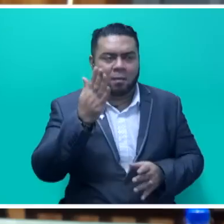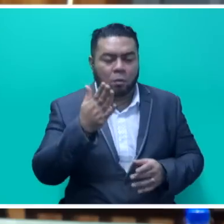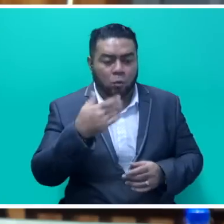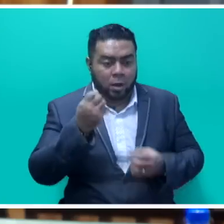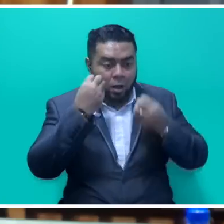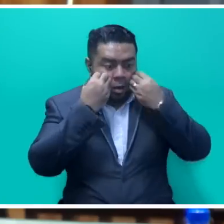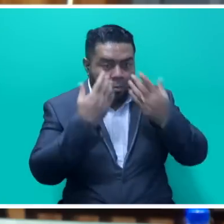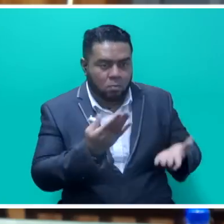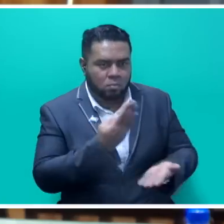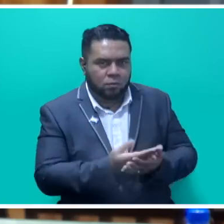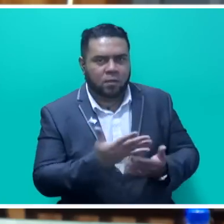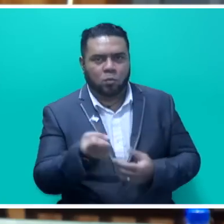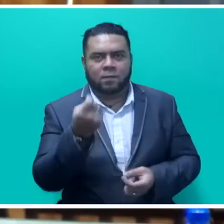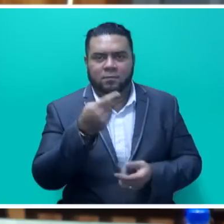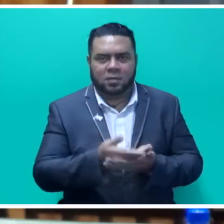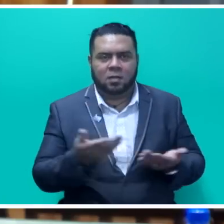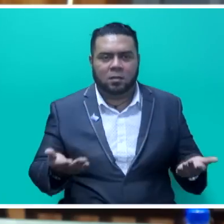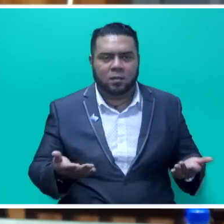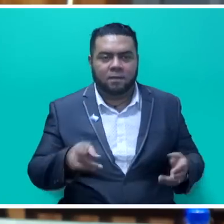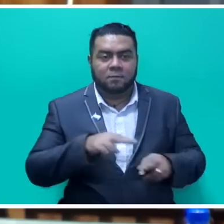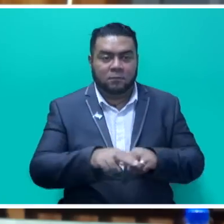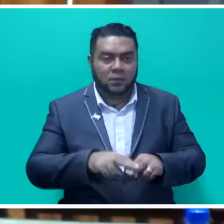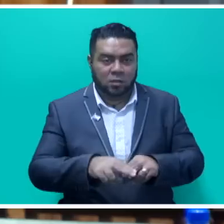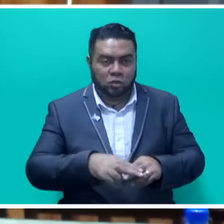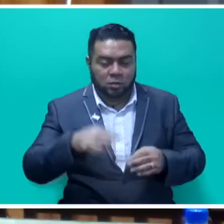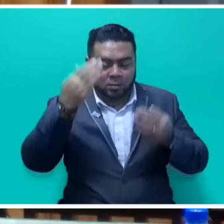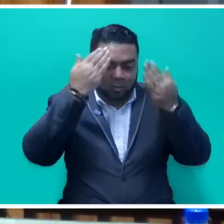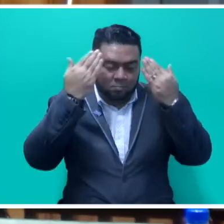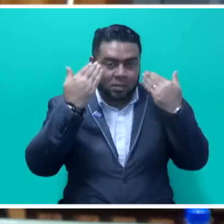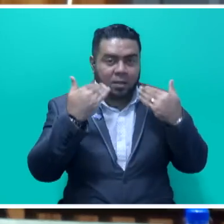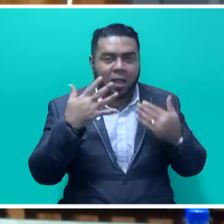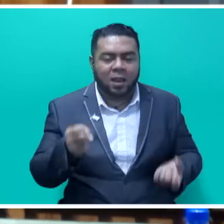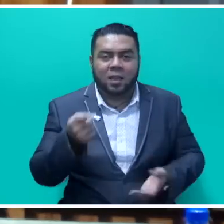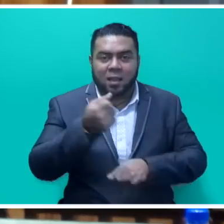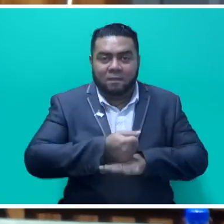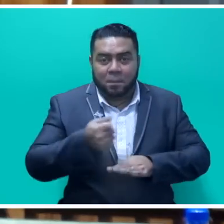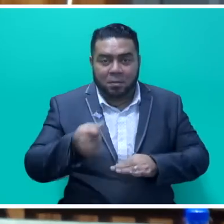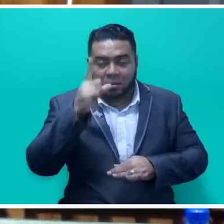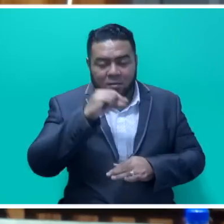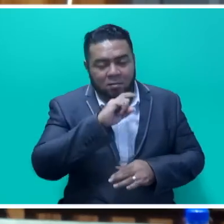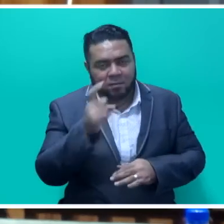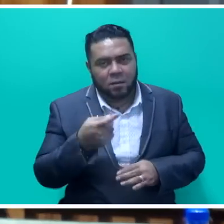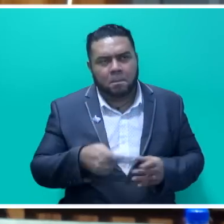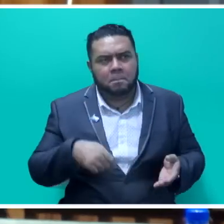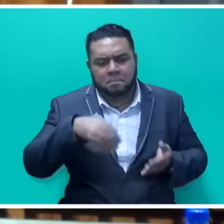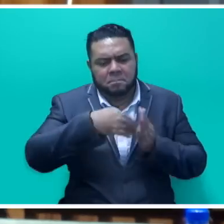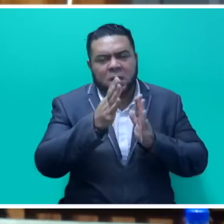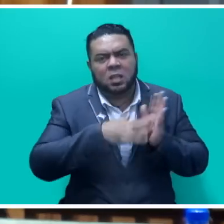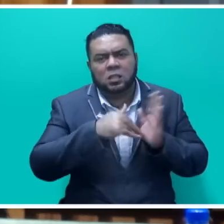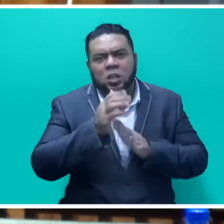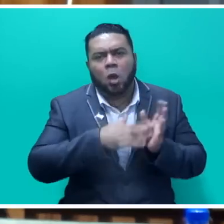findings. Fiji, Mr. Speaker, had a government that couldn't even paint our hospitals.